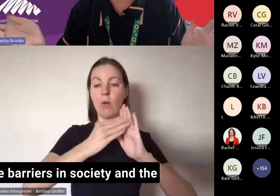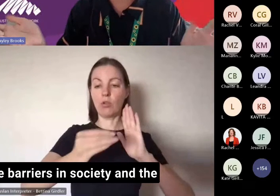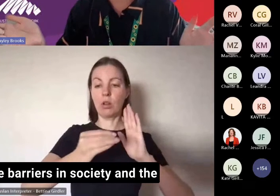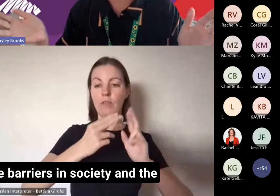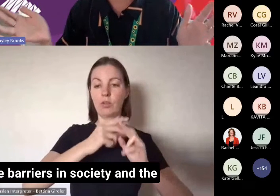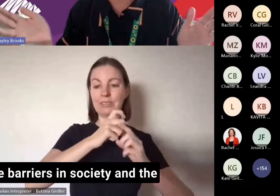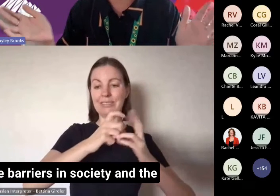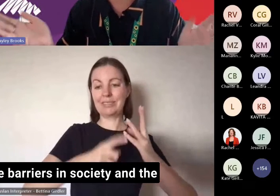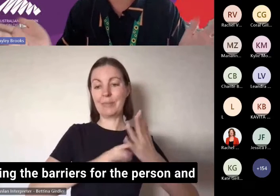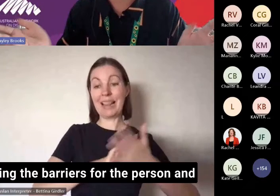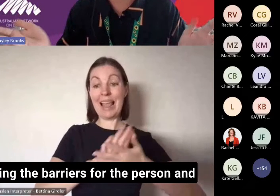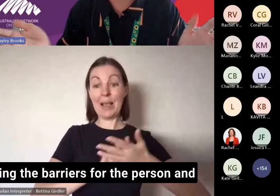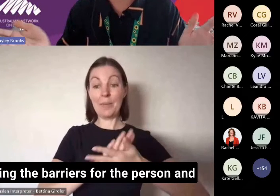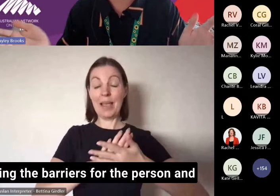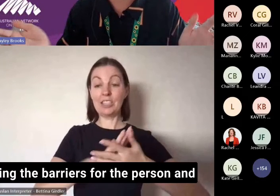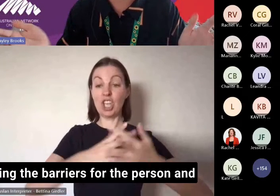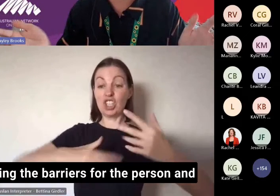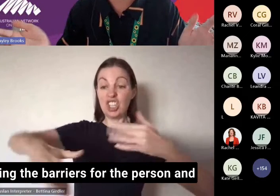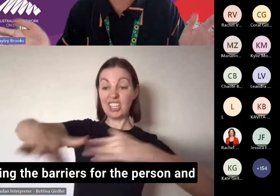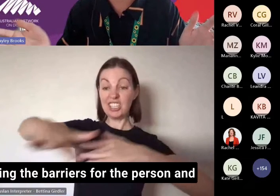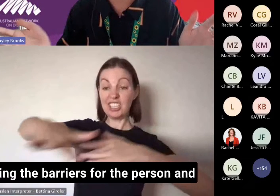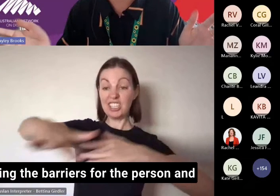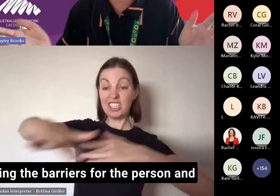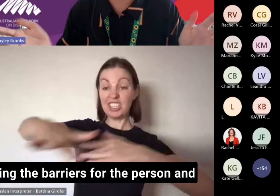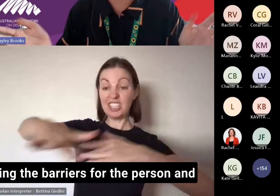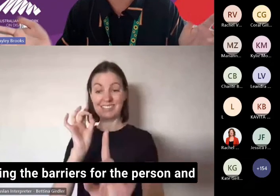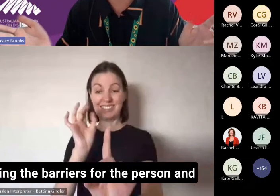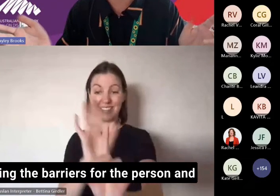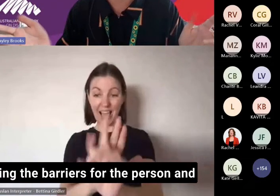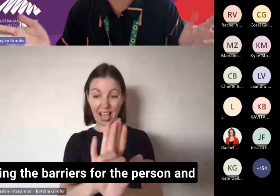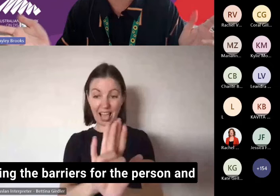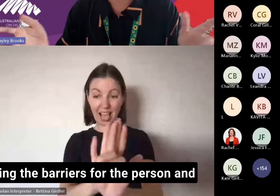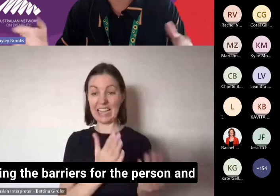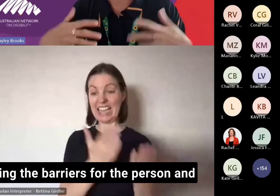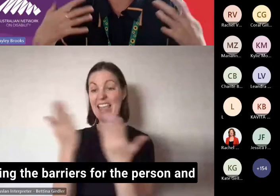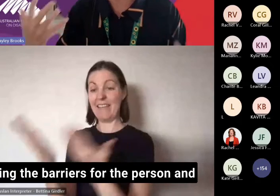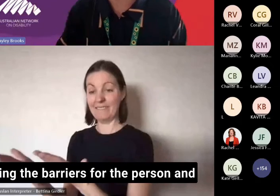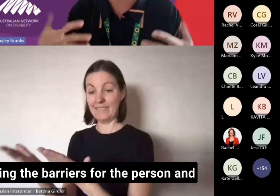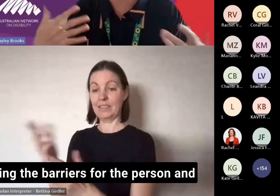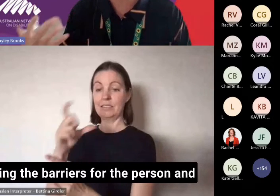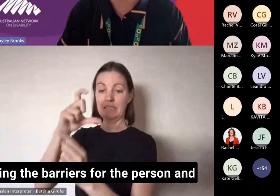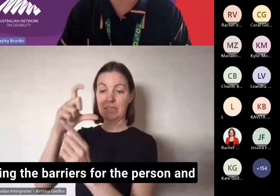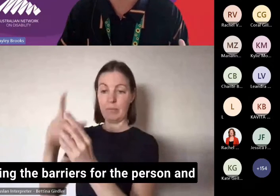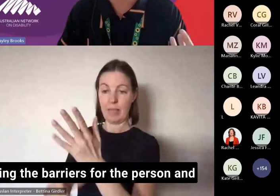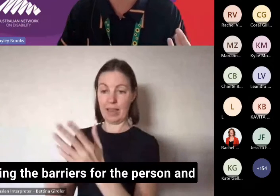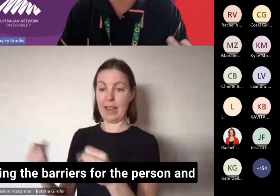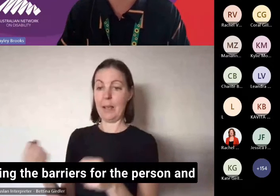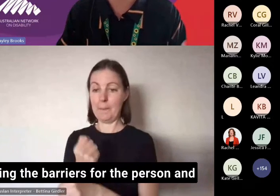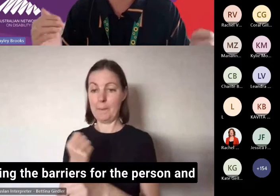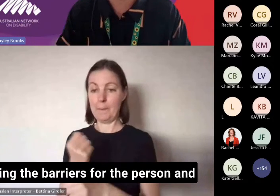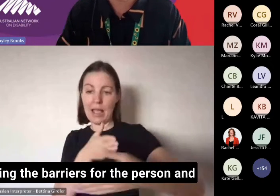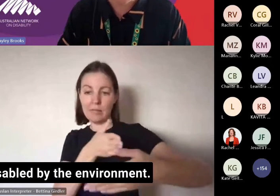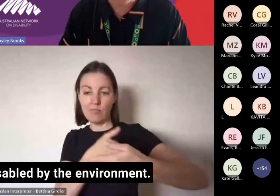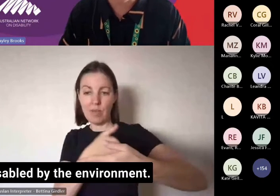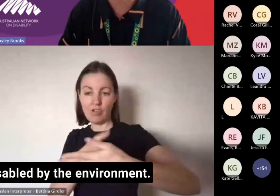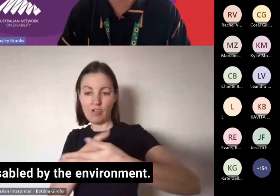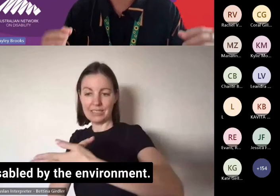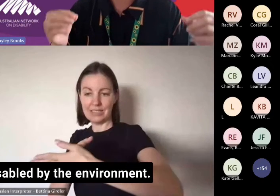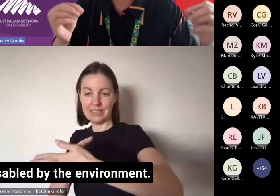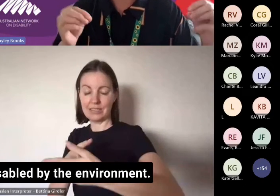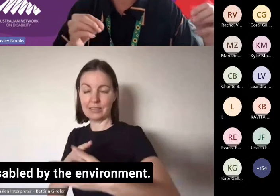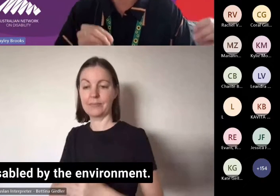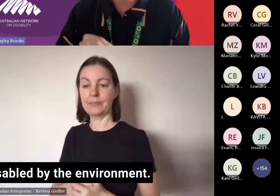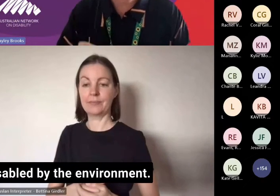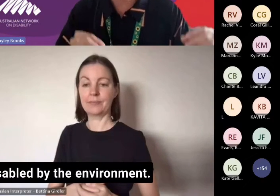in society and the environment that is creating the barriers for the person, and the